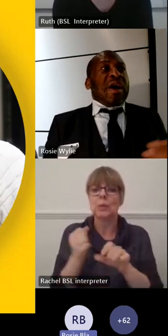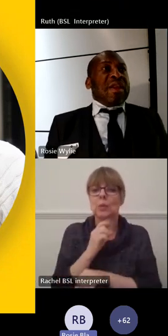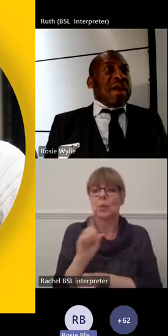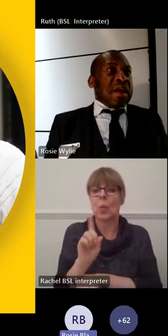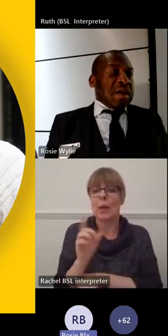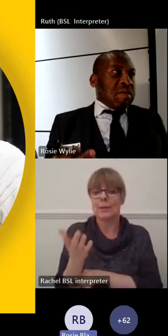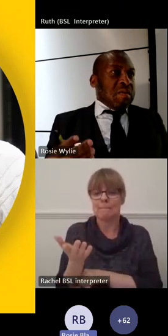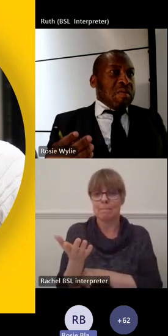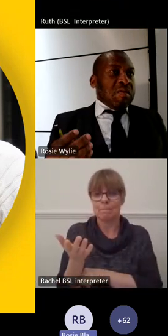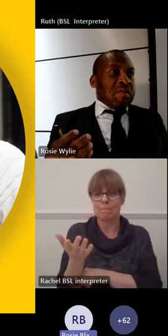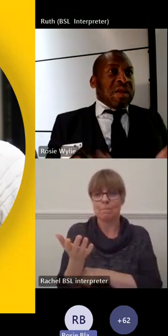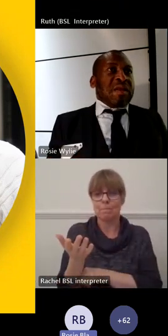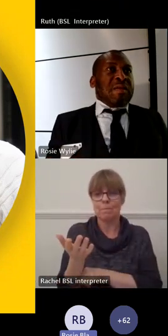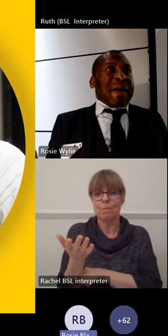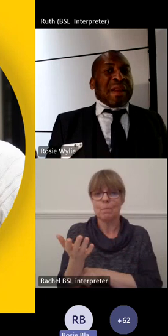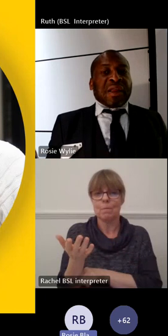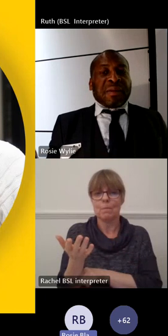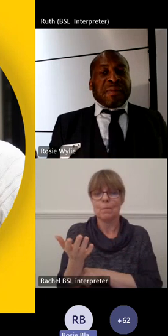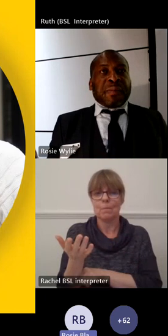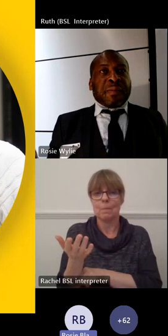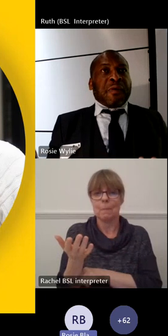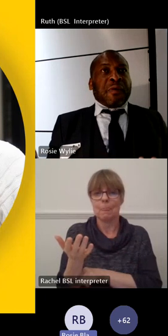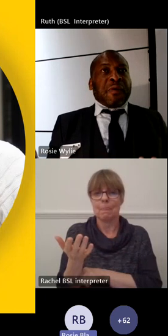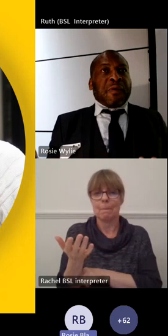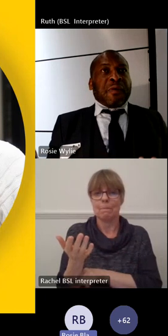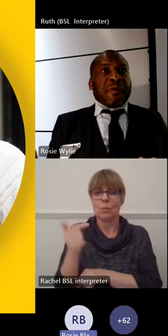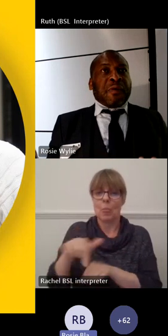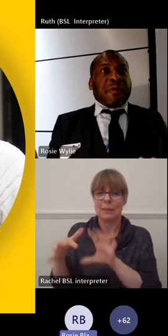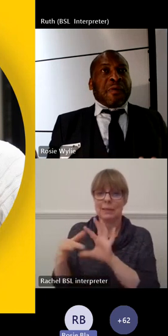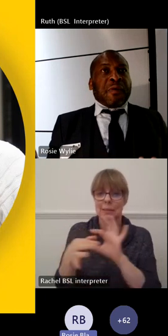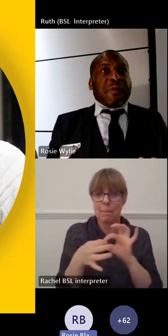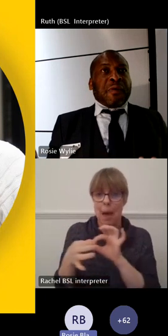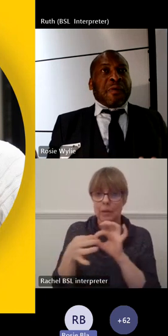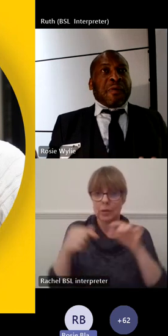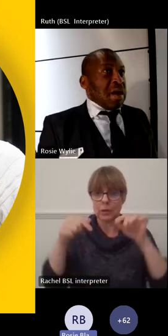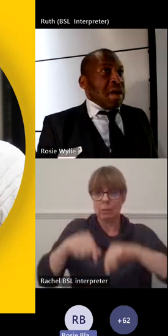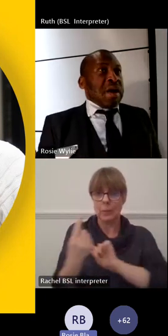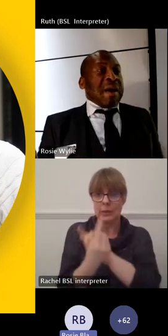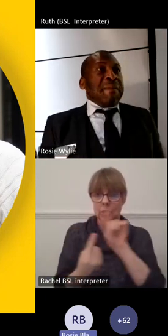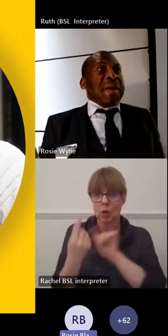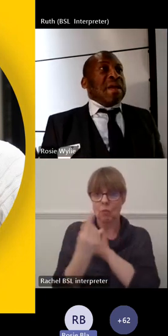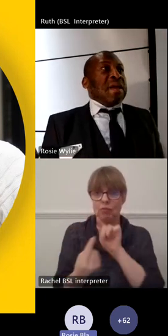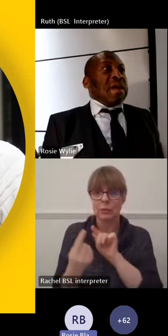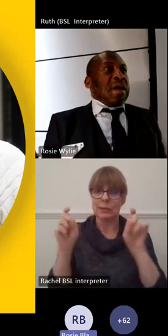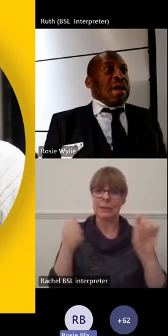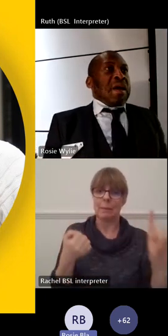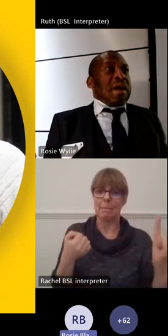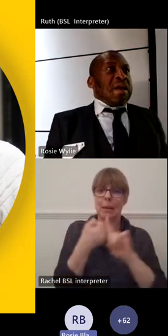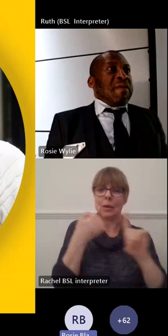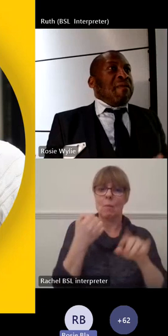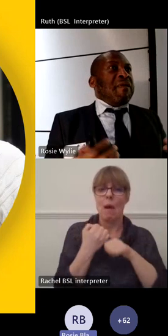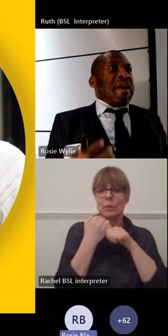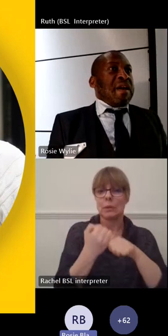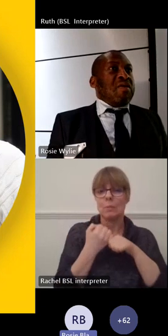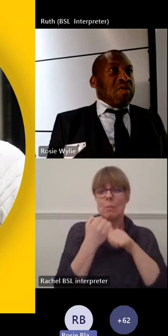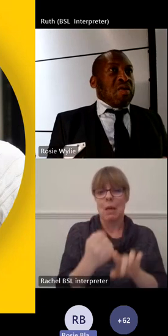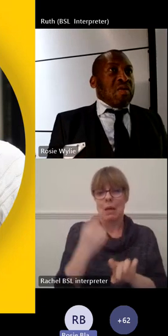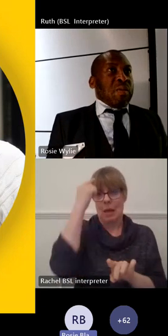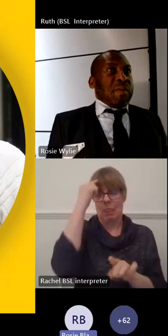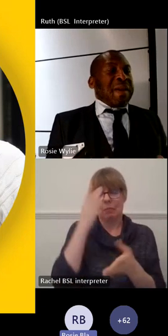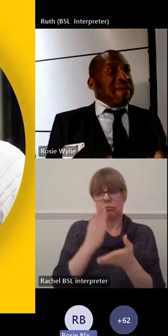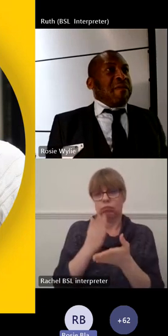know, I think this partnership for this conference, for this Make Your Mark campaign, is a